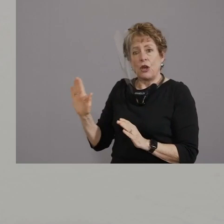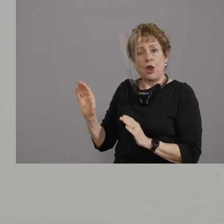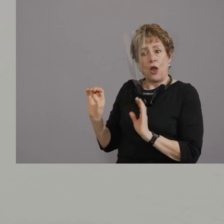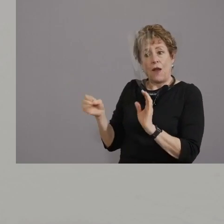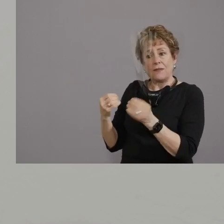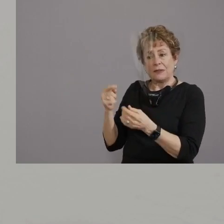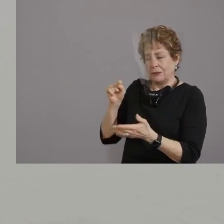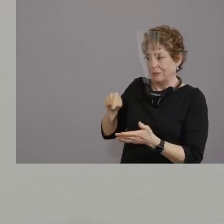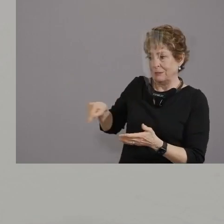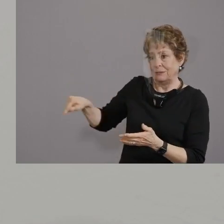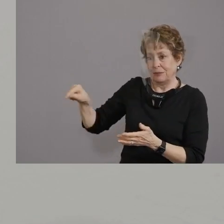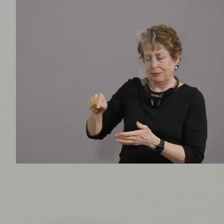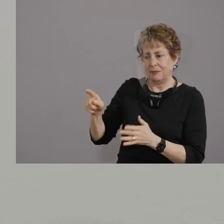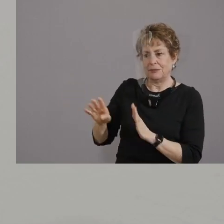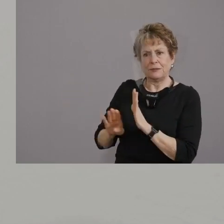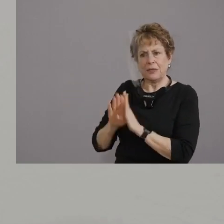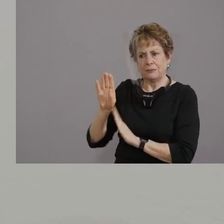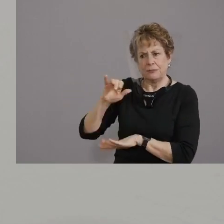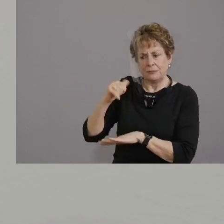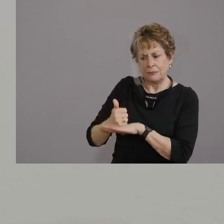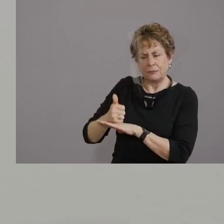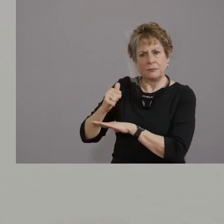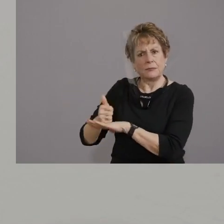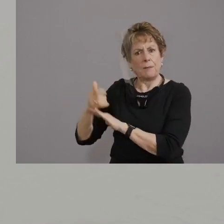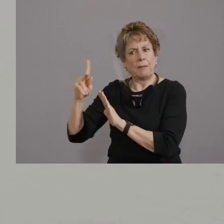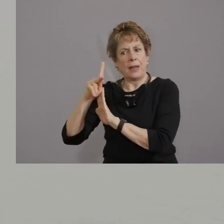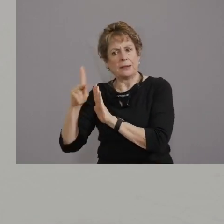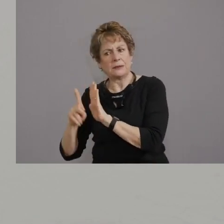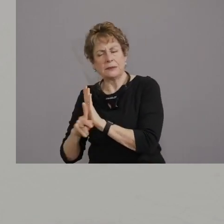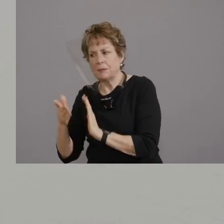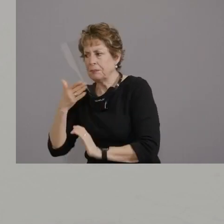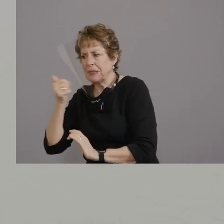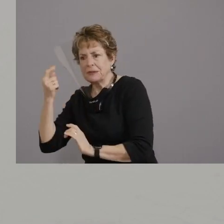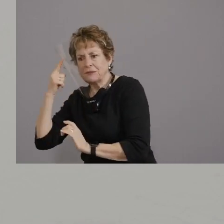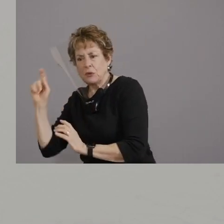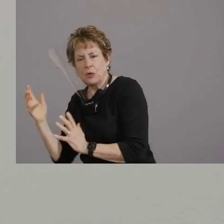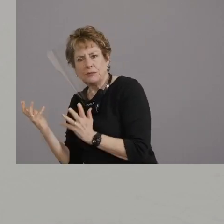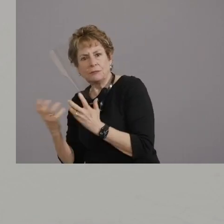establish policies that will be best for Arizonans.